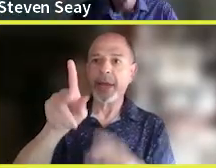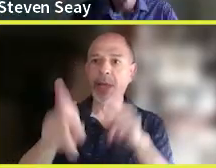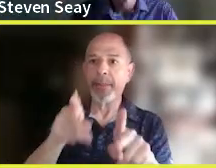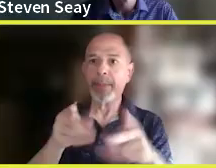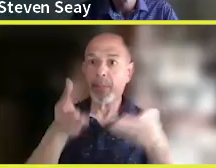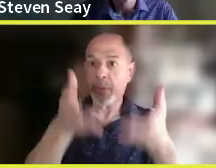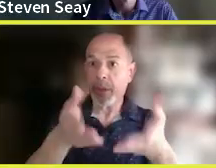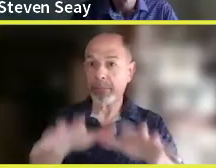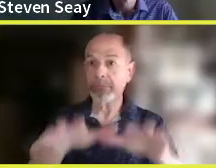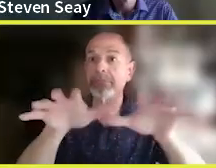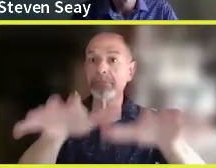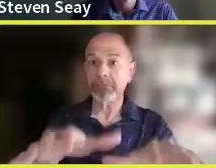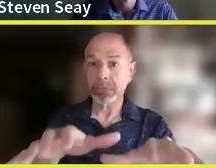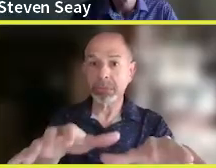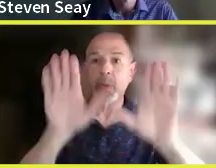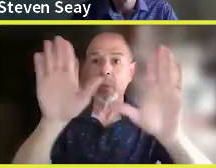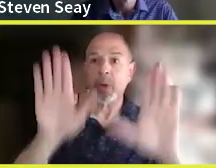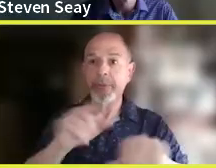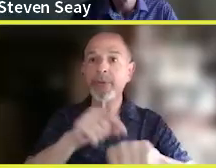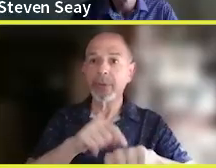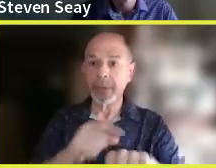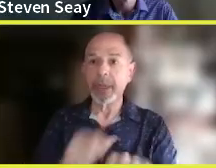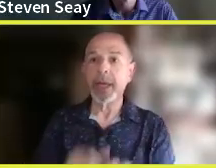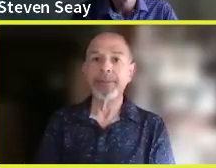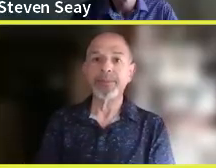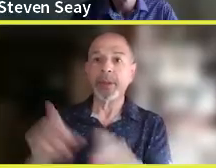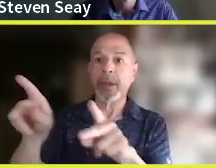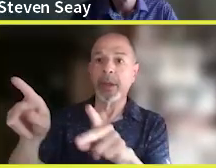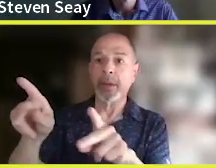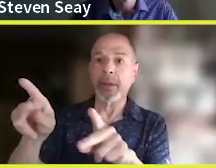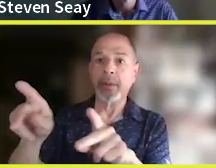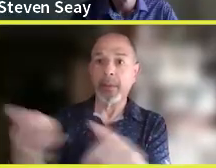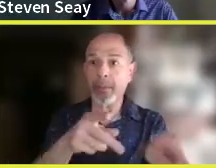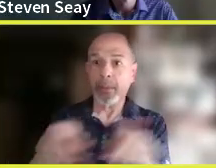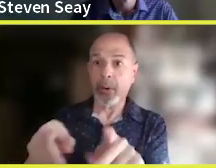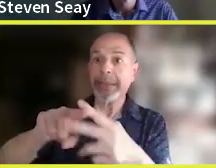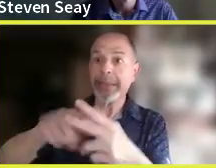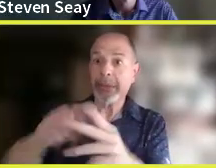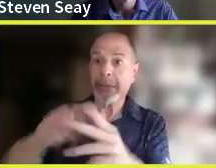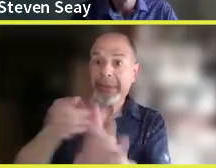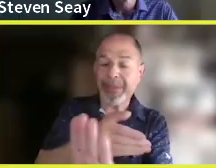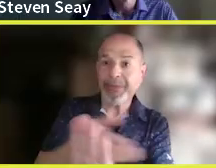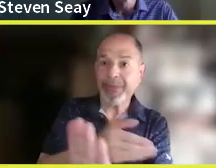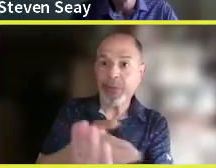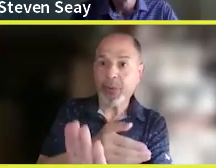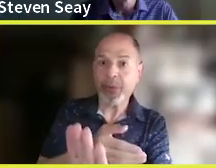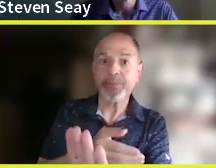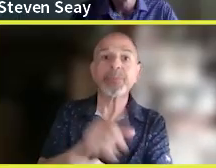people. Before the party started, Kate Bowden from Disability Rights Rhode Island was there with the express vote